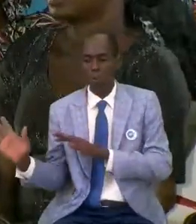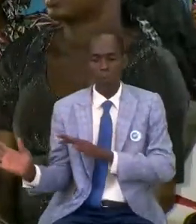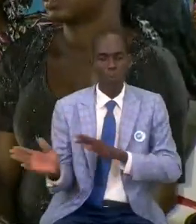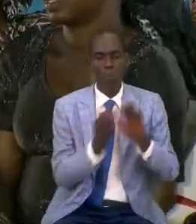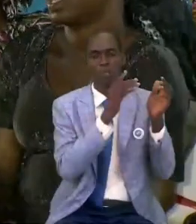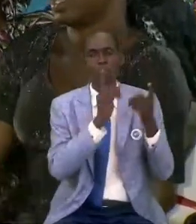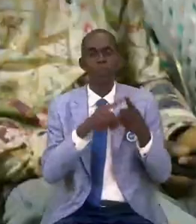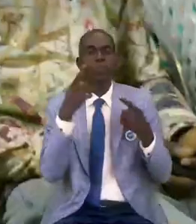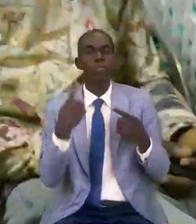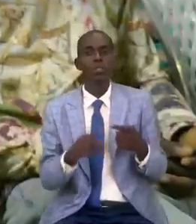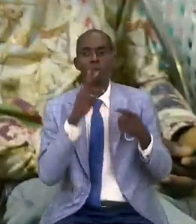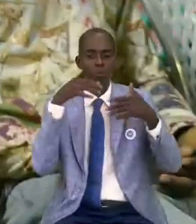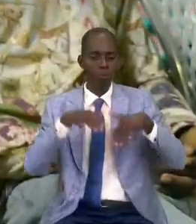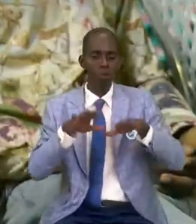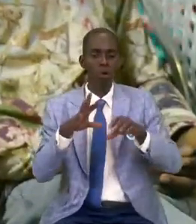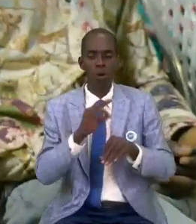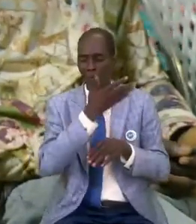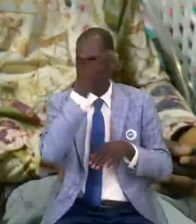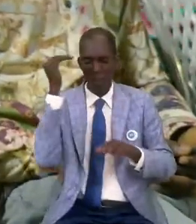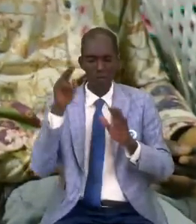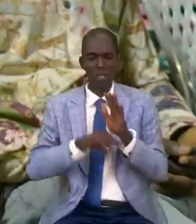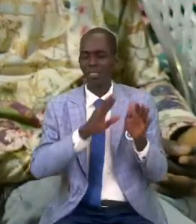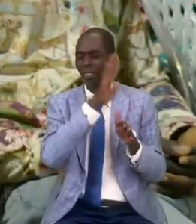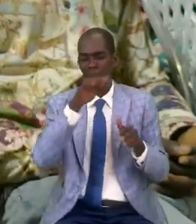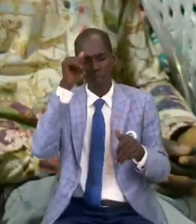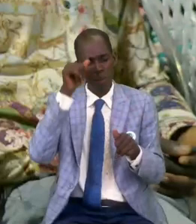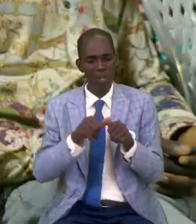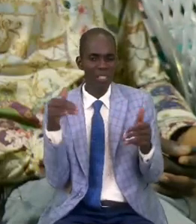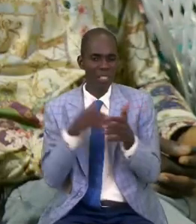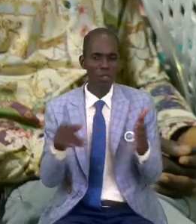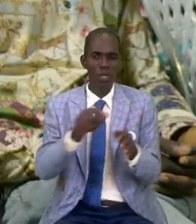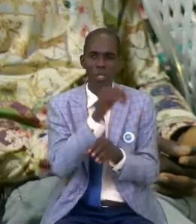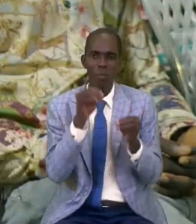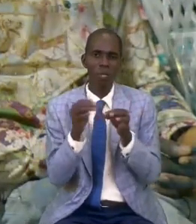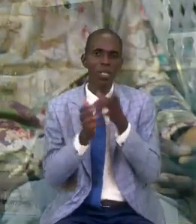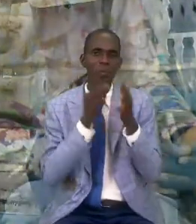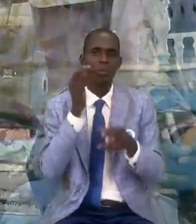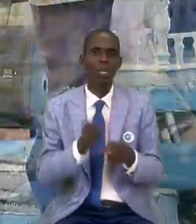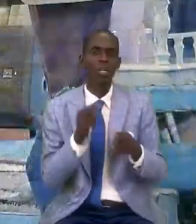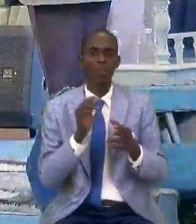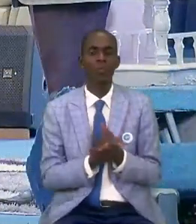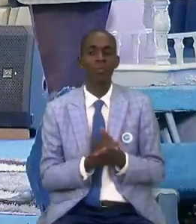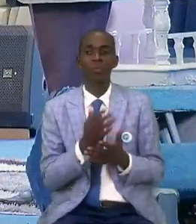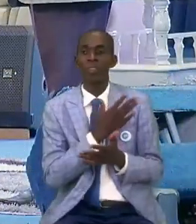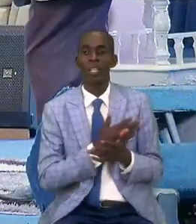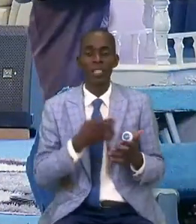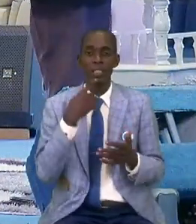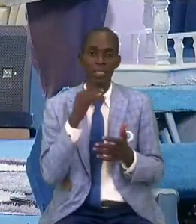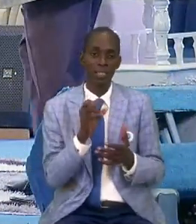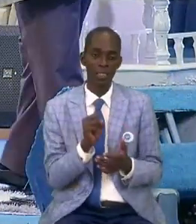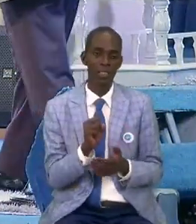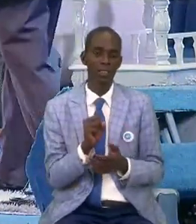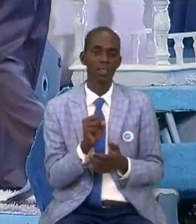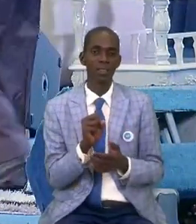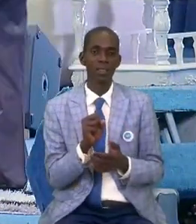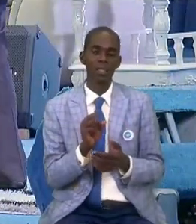in Jesus' name. And it says, thine iniquity is taken away.